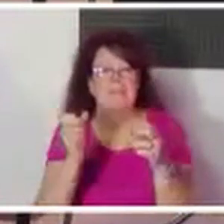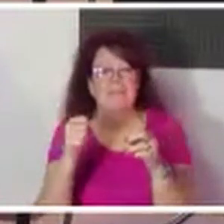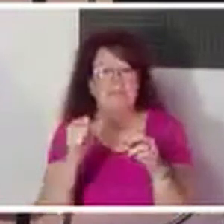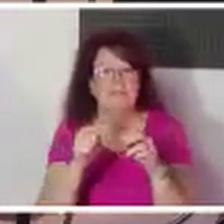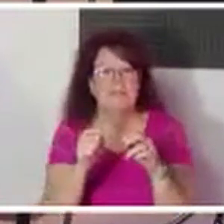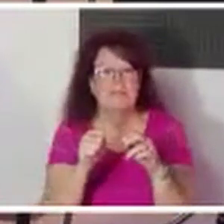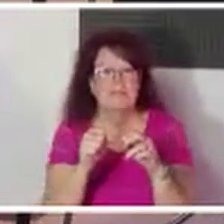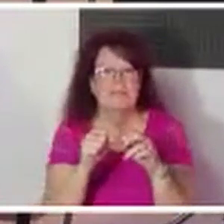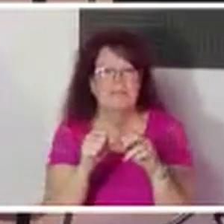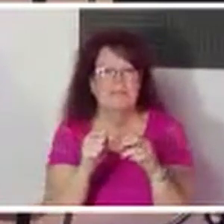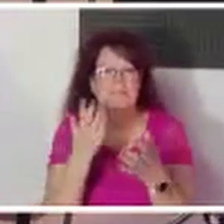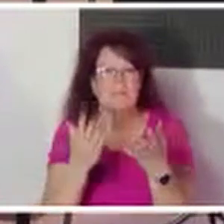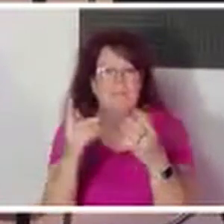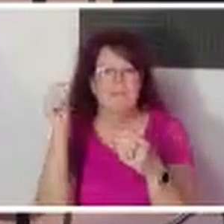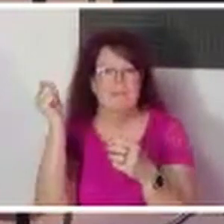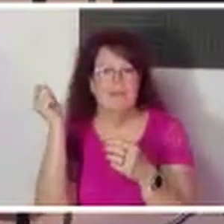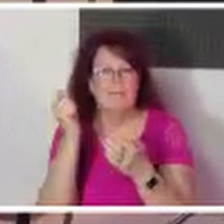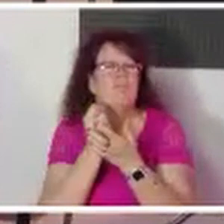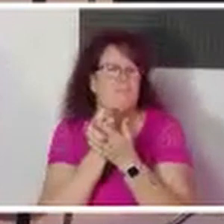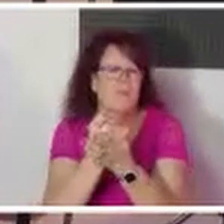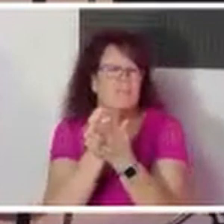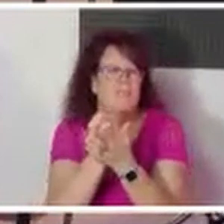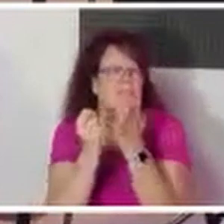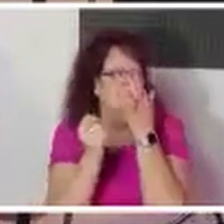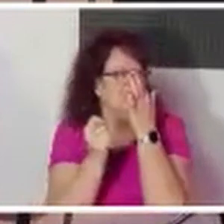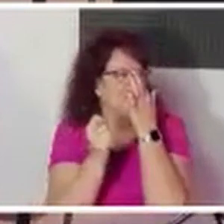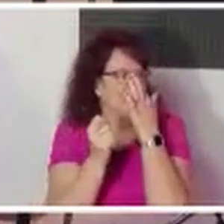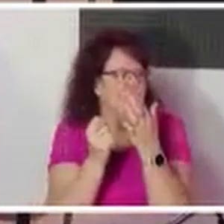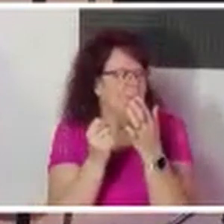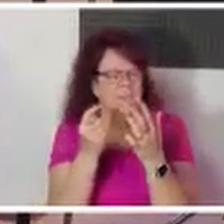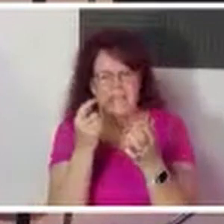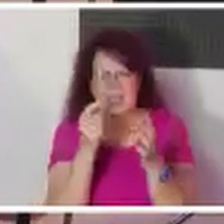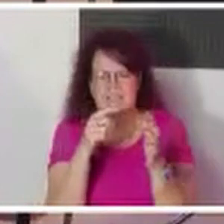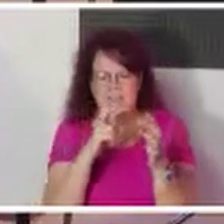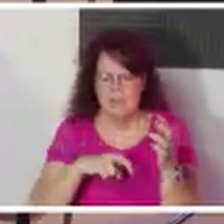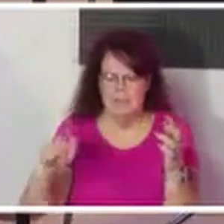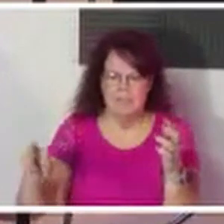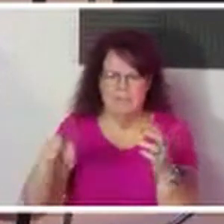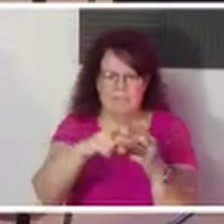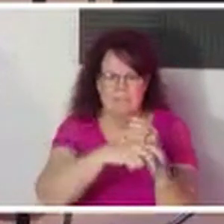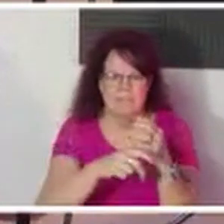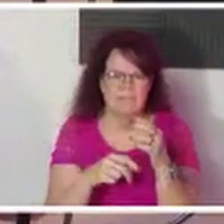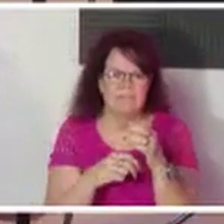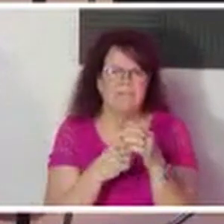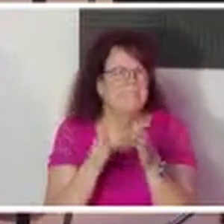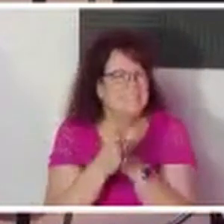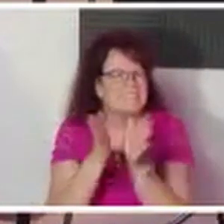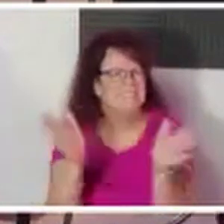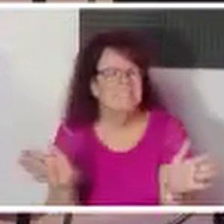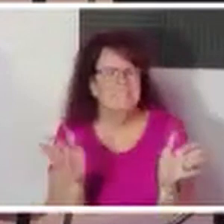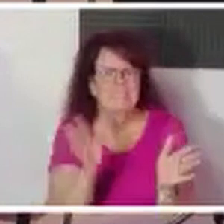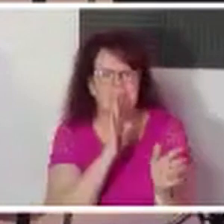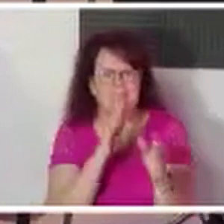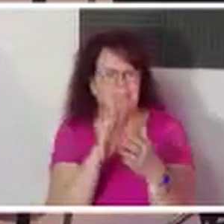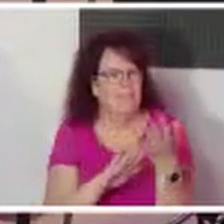school English teacher or a therapist. And I skipped around quite a bit. Generally speaking, college